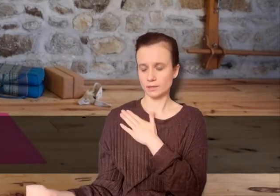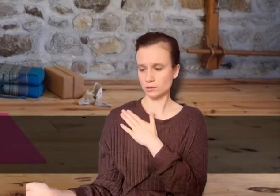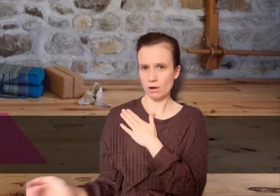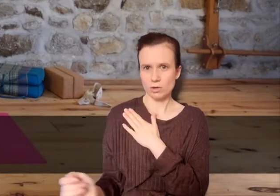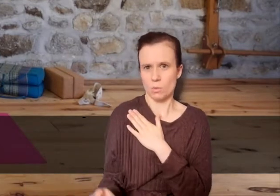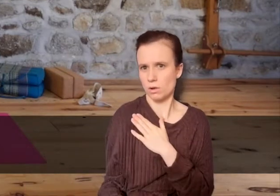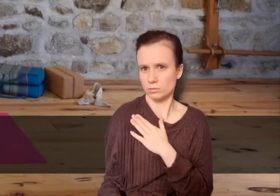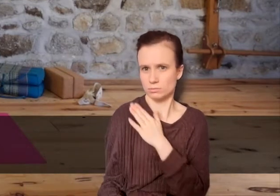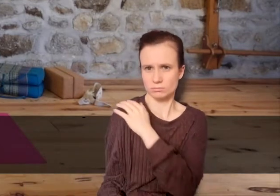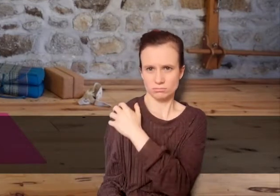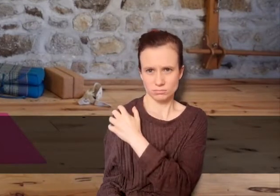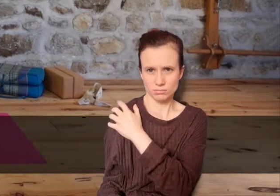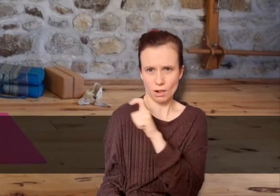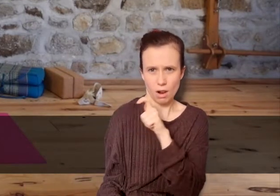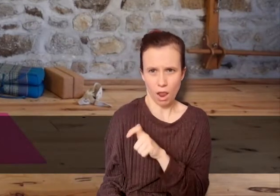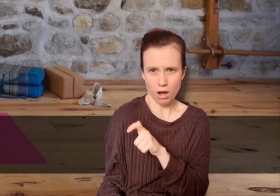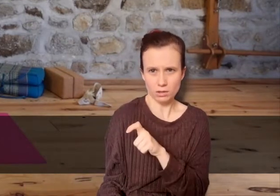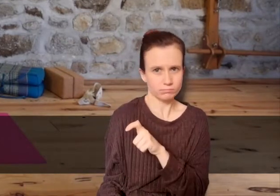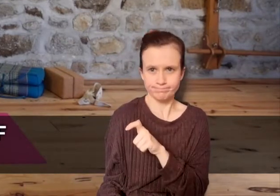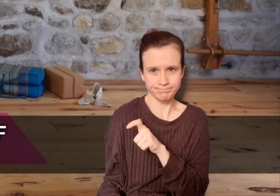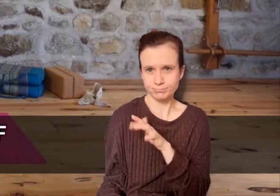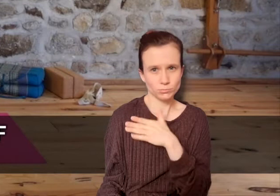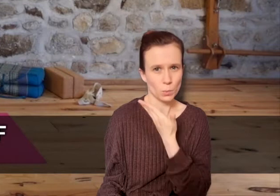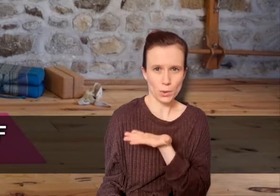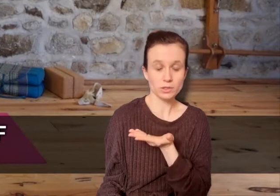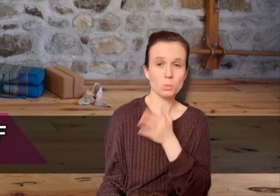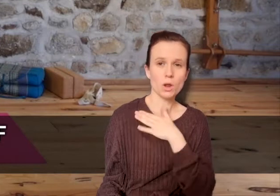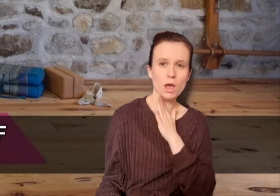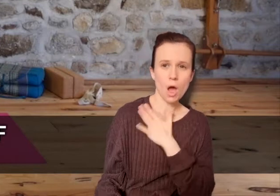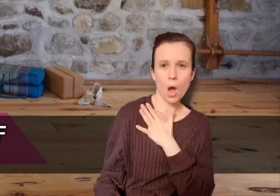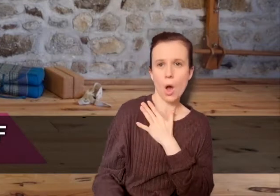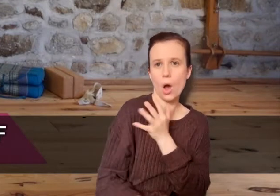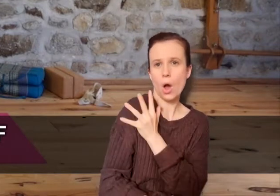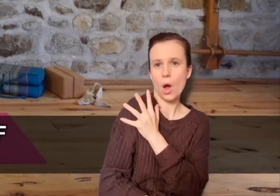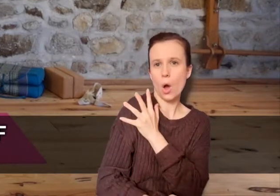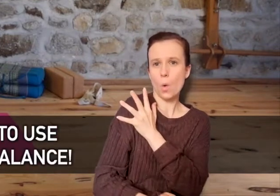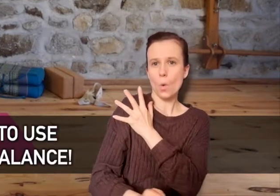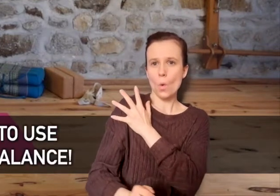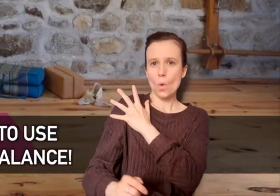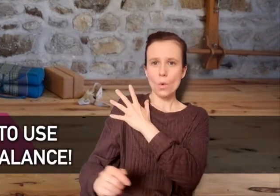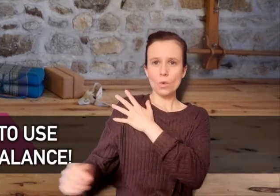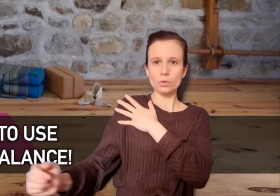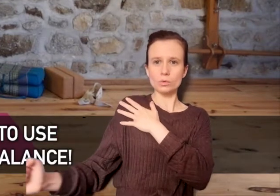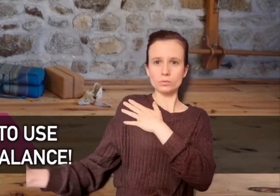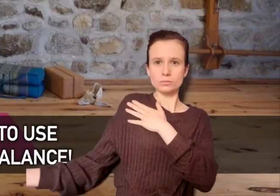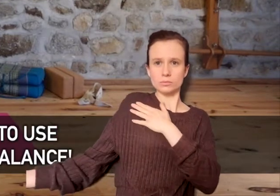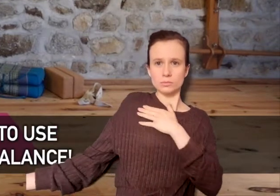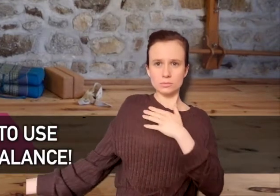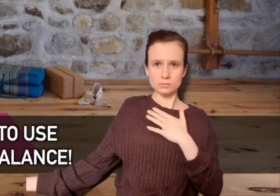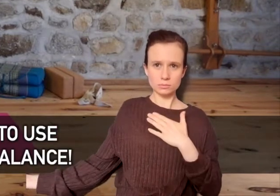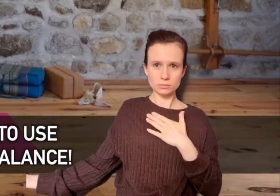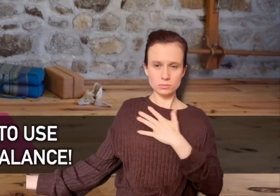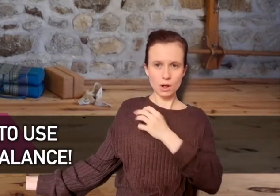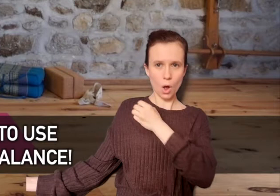nicely, yeah? Rather than locking that shoulder off. You want to have a little bit of movement in that shoulder. Opening that